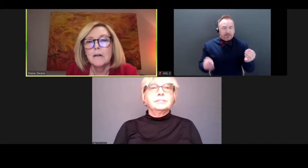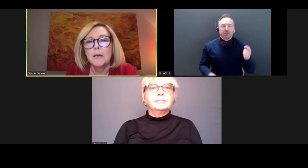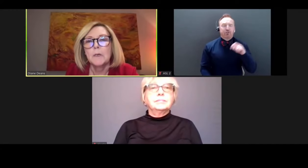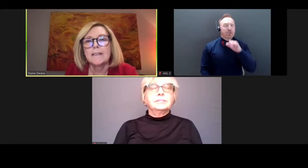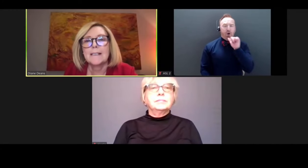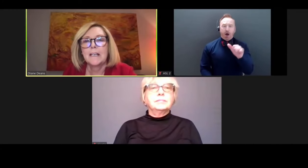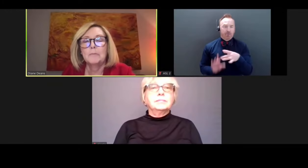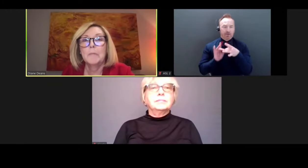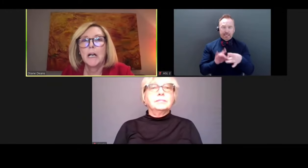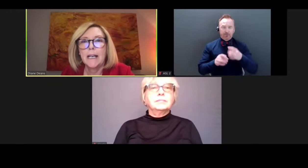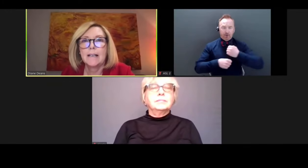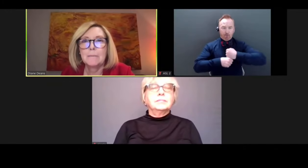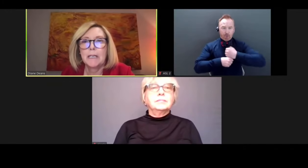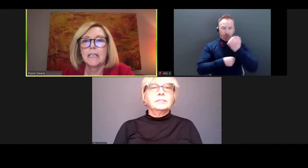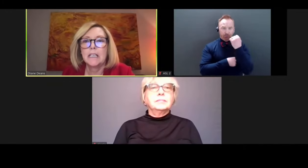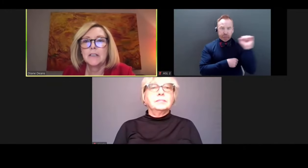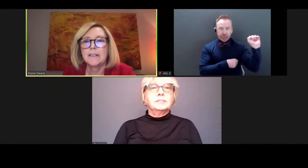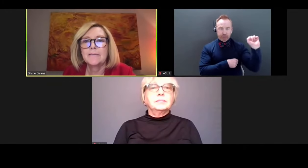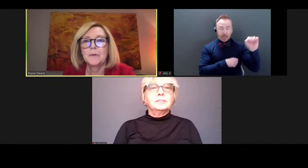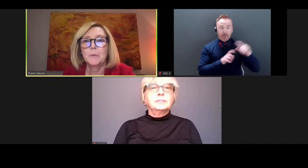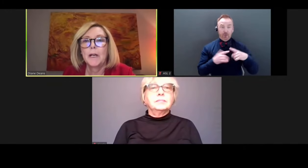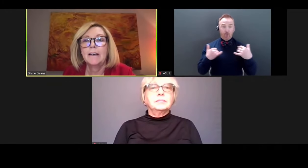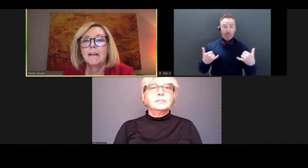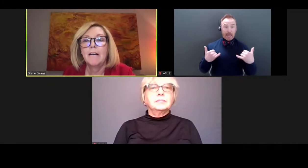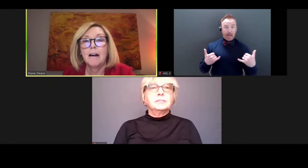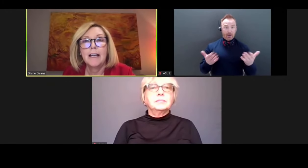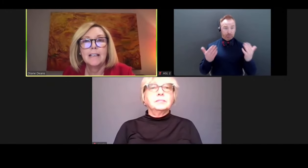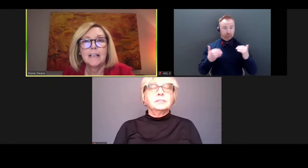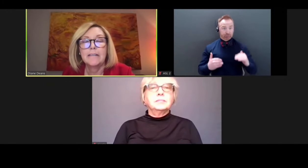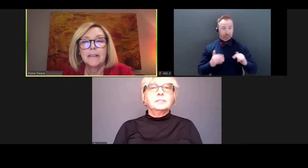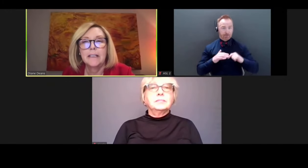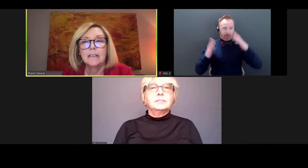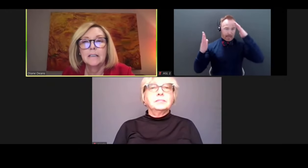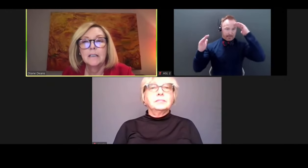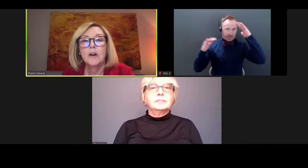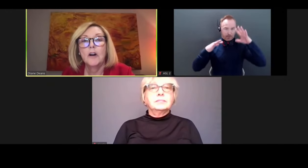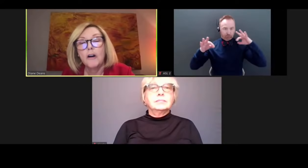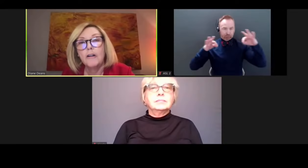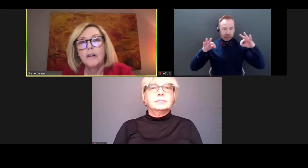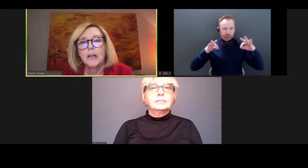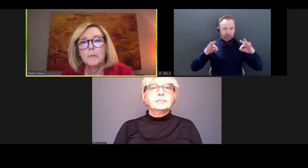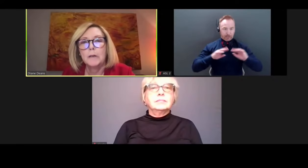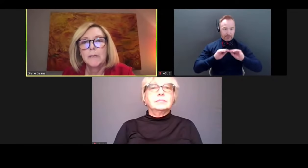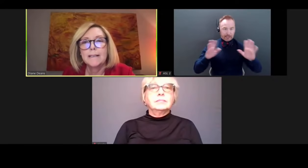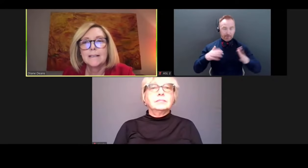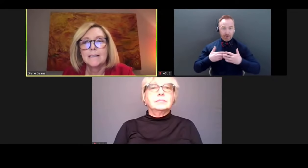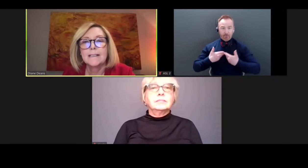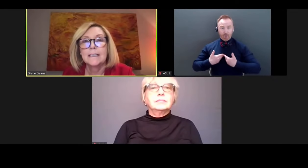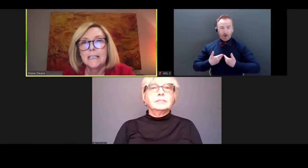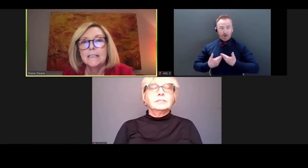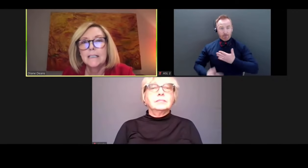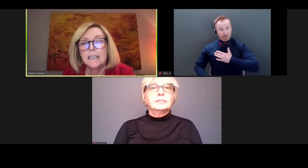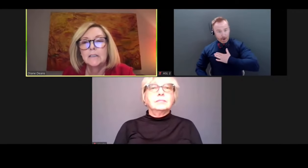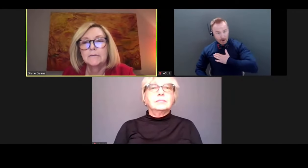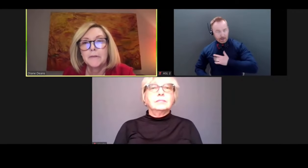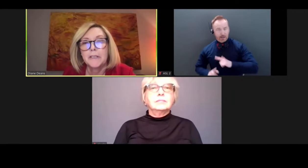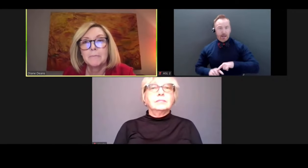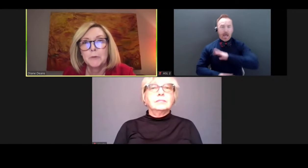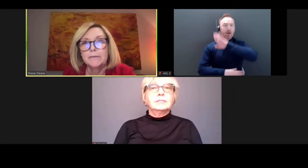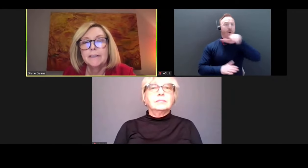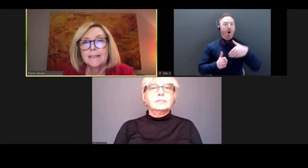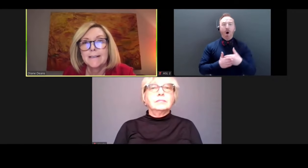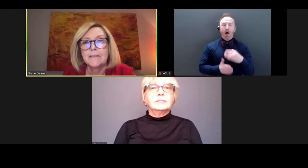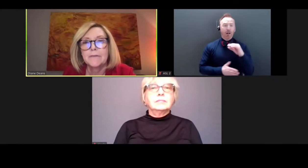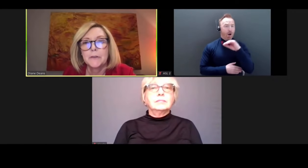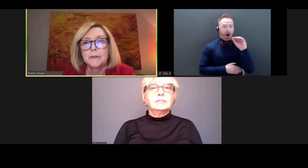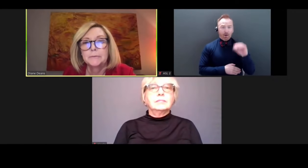now I want to set out my expectations for what I, and I think all Ottawa residents, need to hear from this